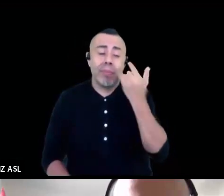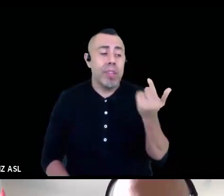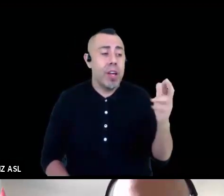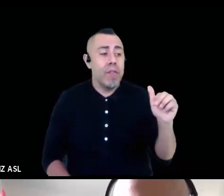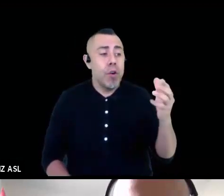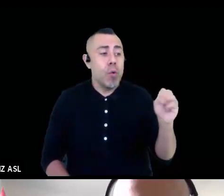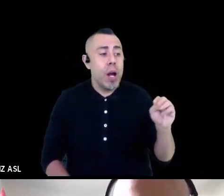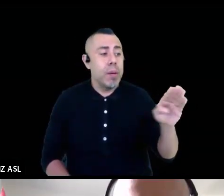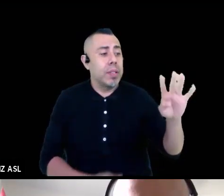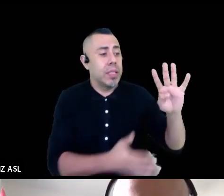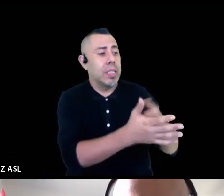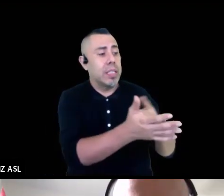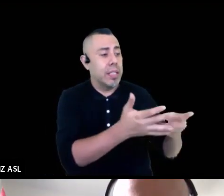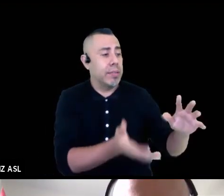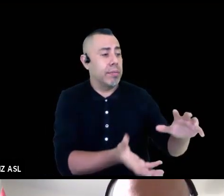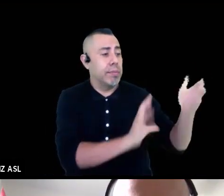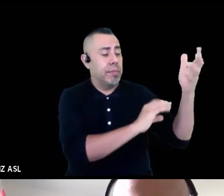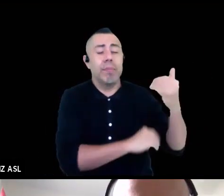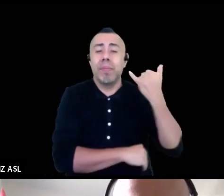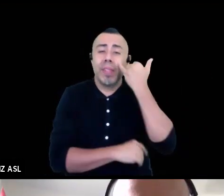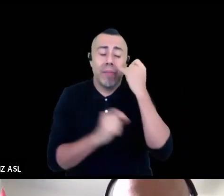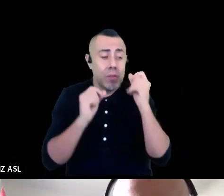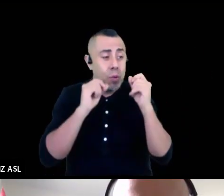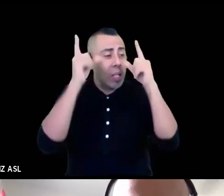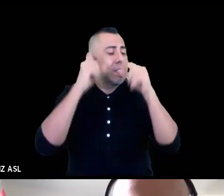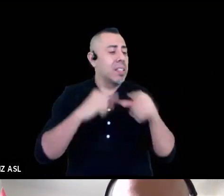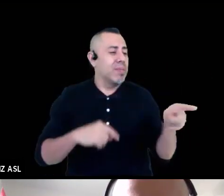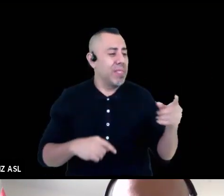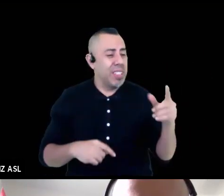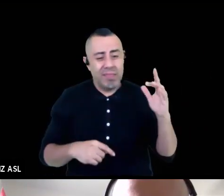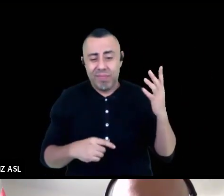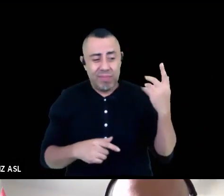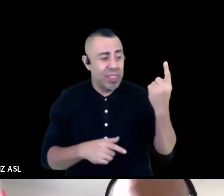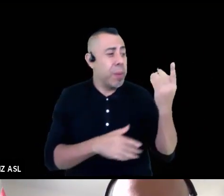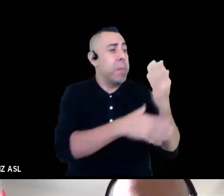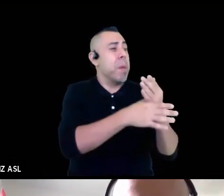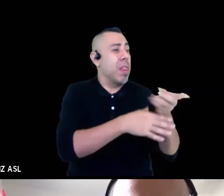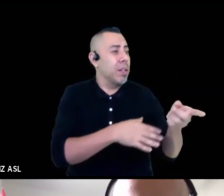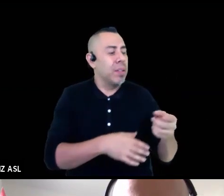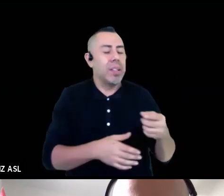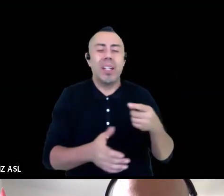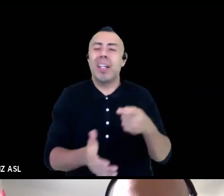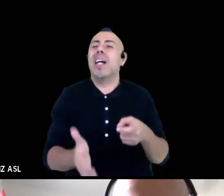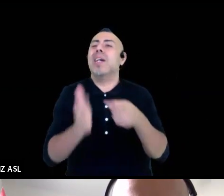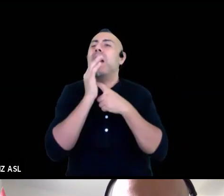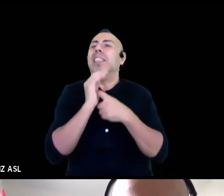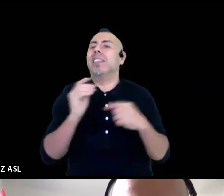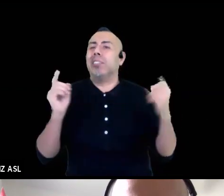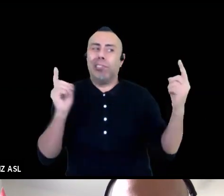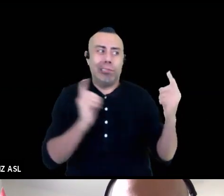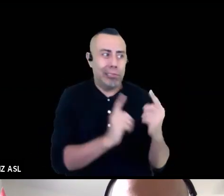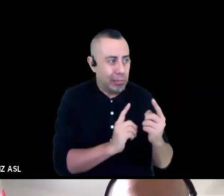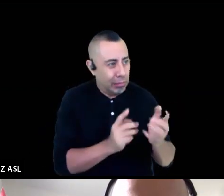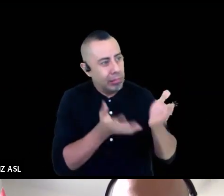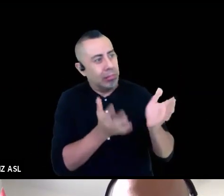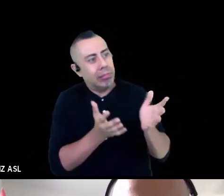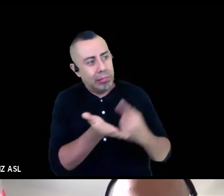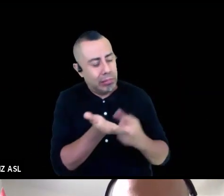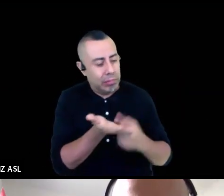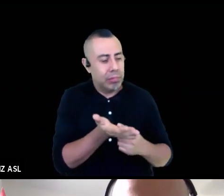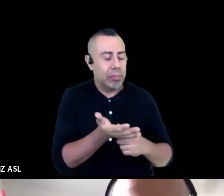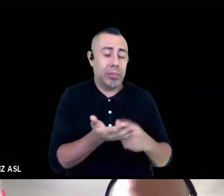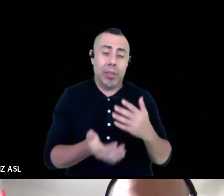it perturbed in some way, it, you know, they have to have this conversation. And it seems that, in my impression of it, that Graham does bring